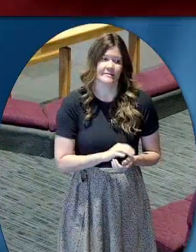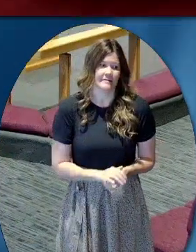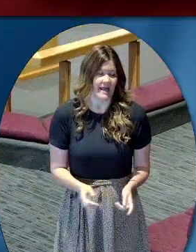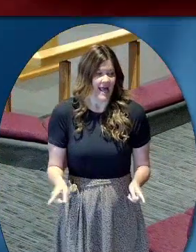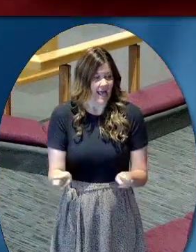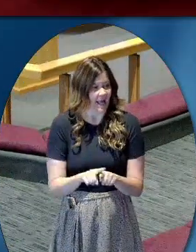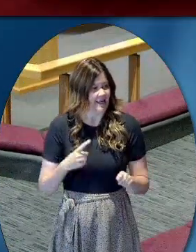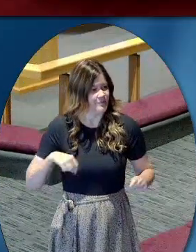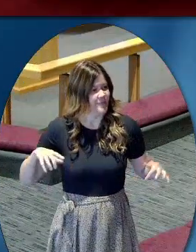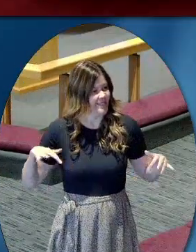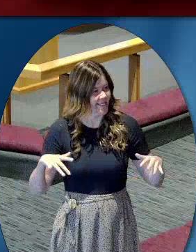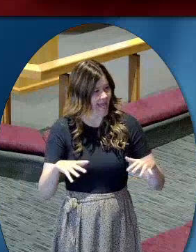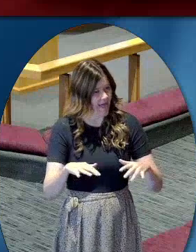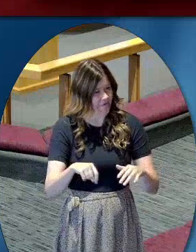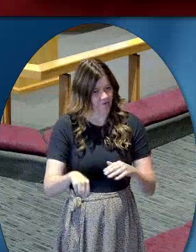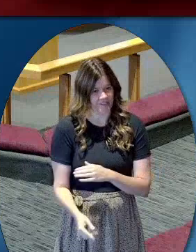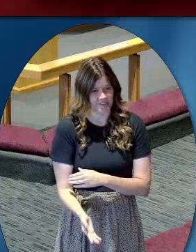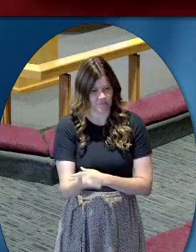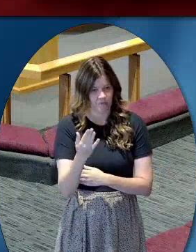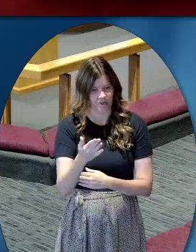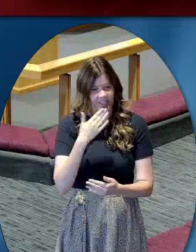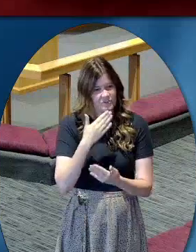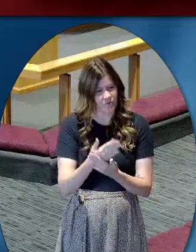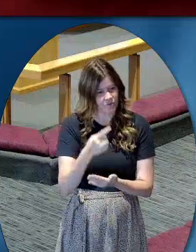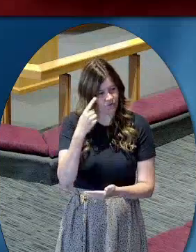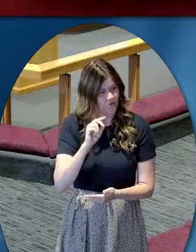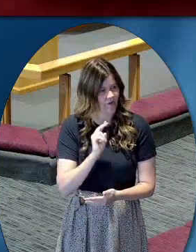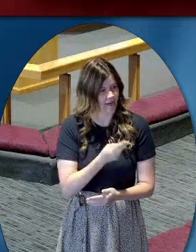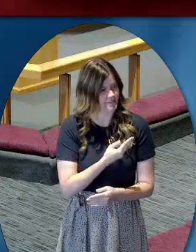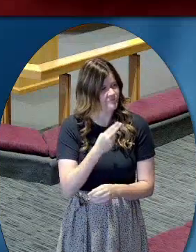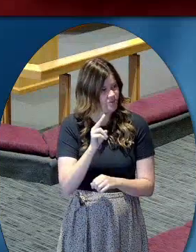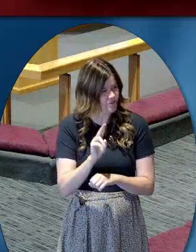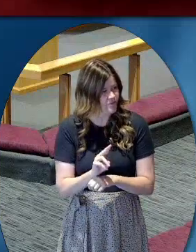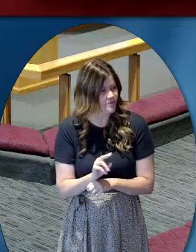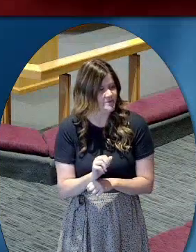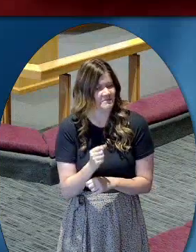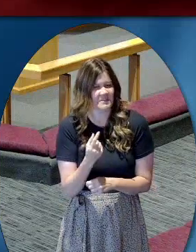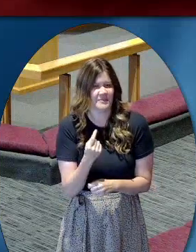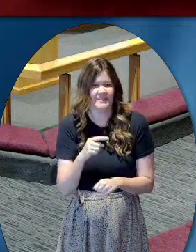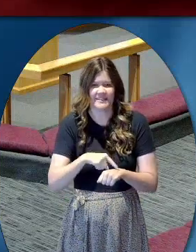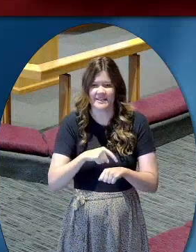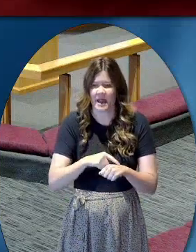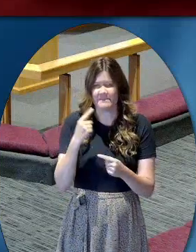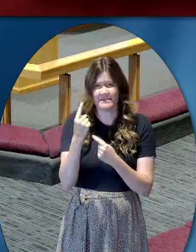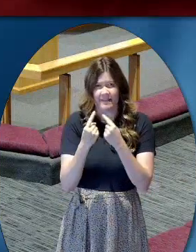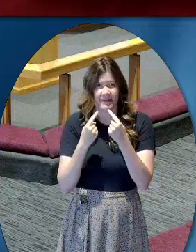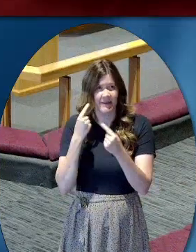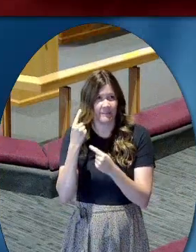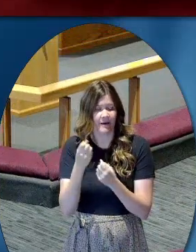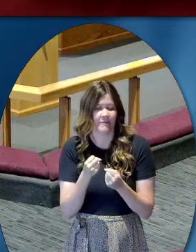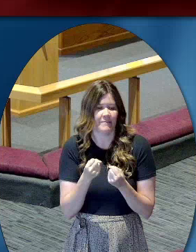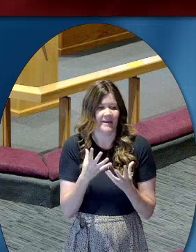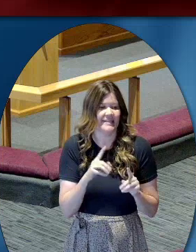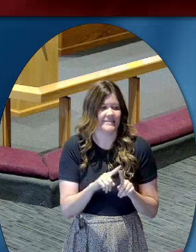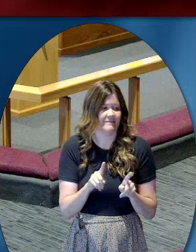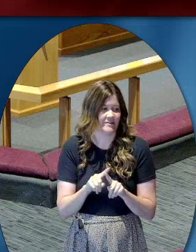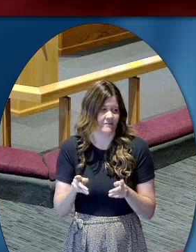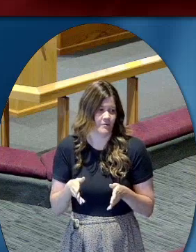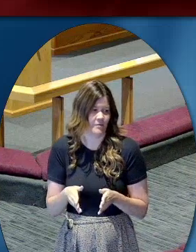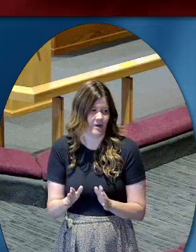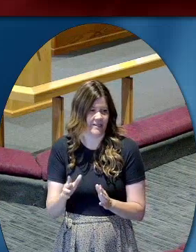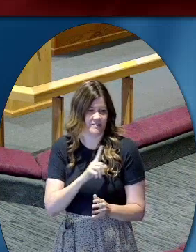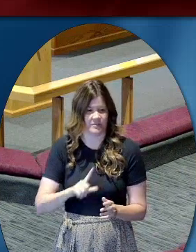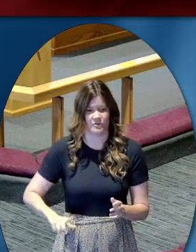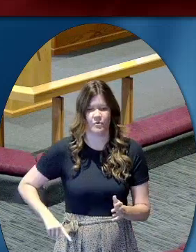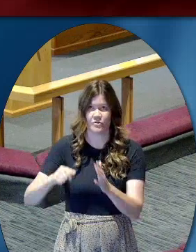As we come together to worship this morning, it is good for us to take a few moments to reflect on the many ways our Lord shows us the